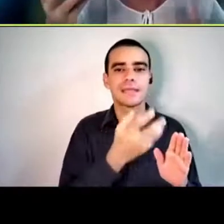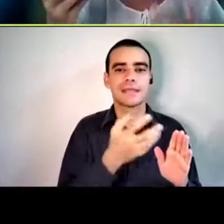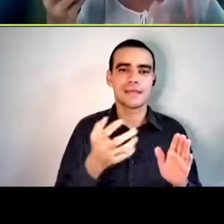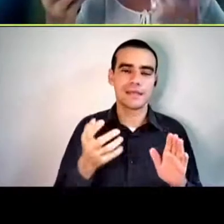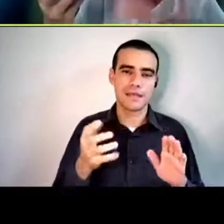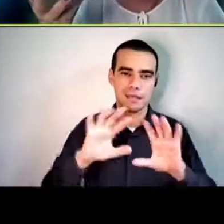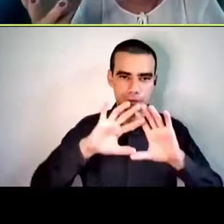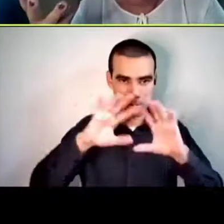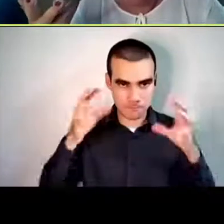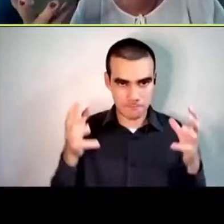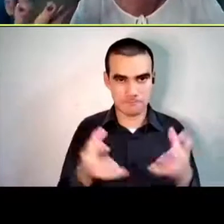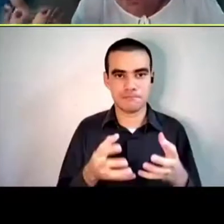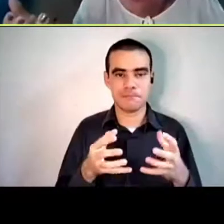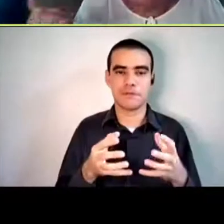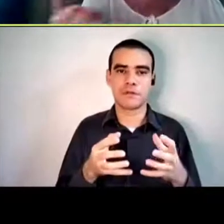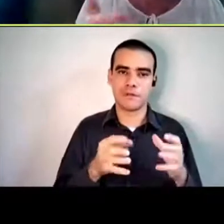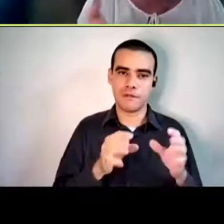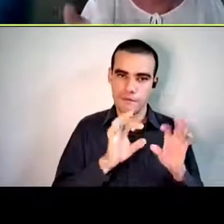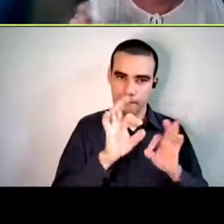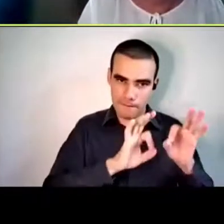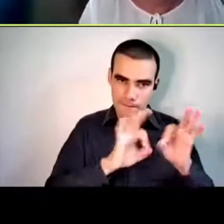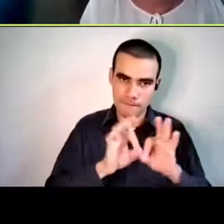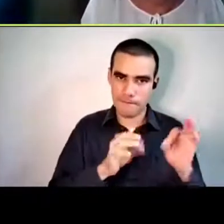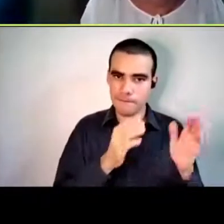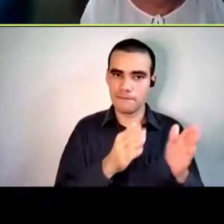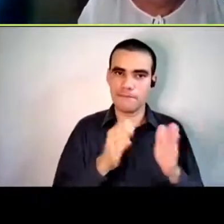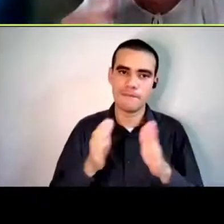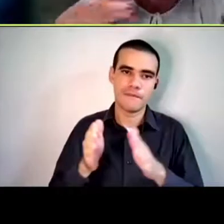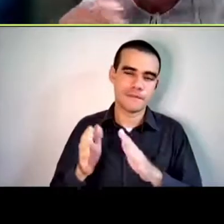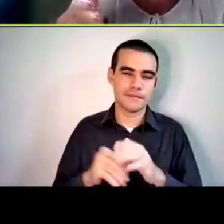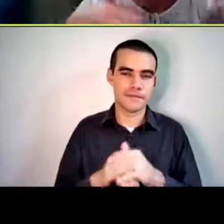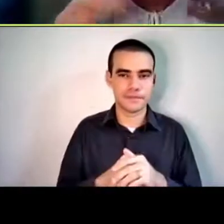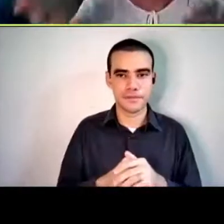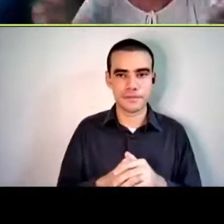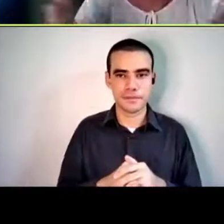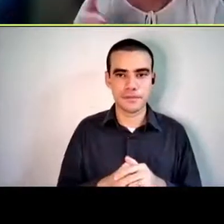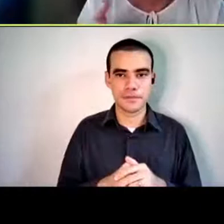desired insights what is going to operationalize the law.